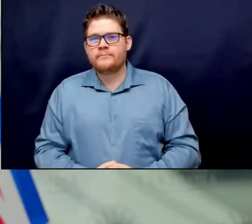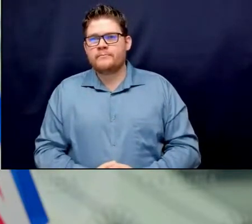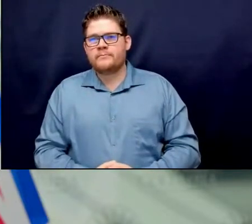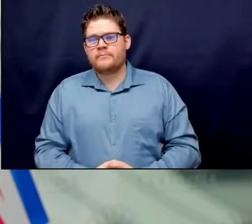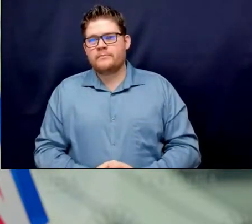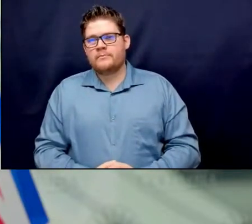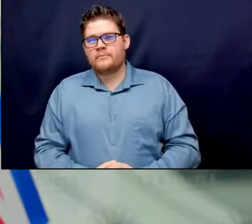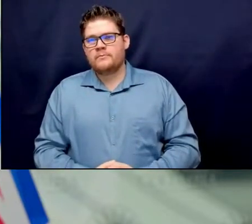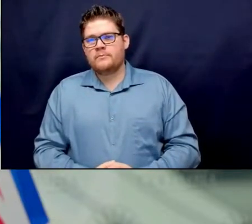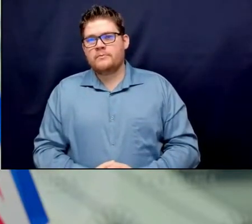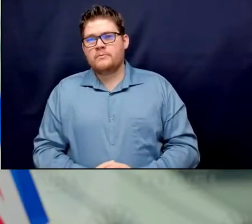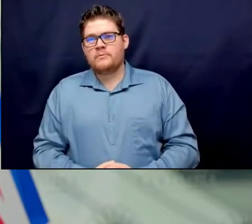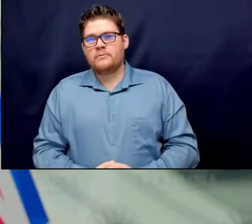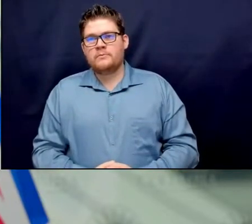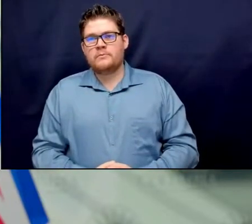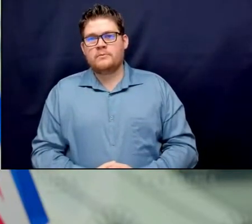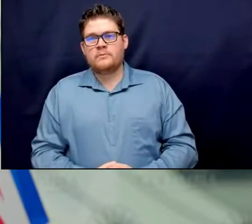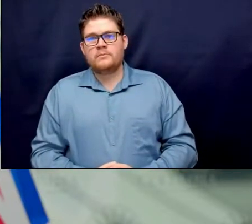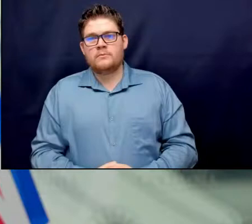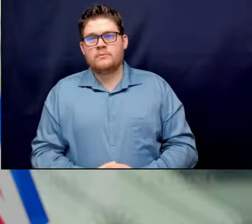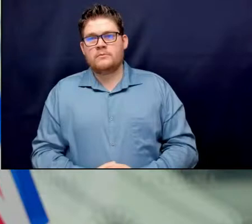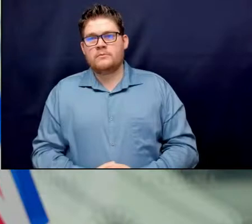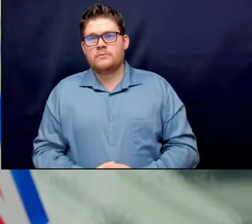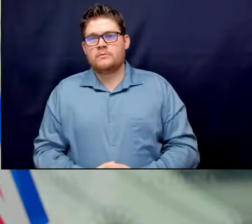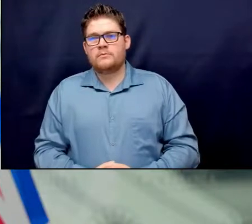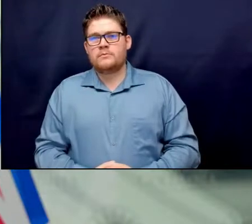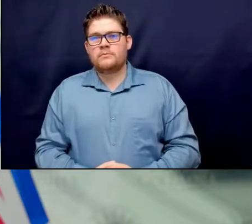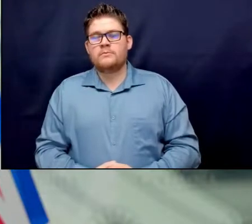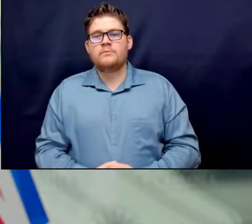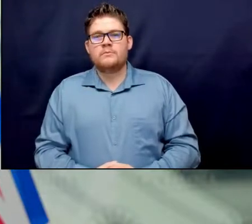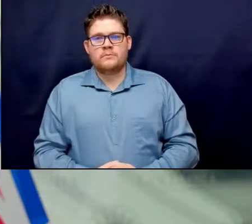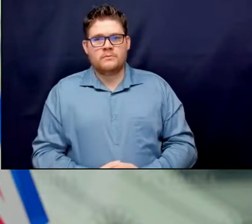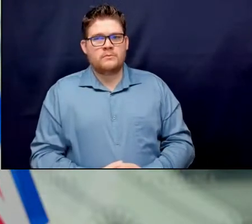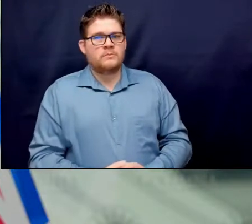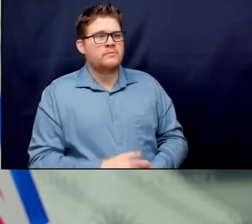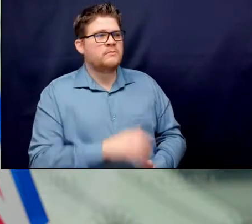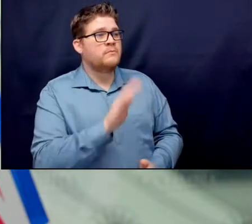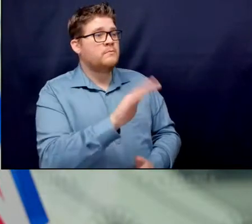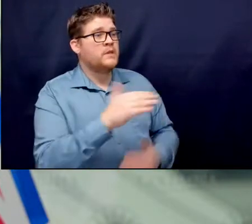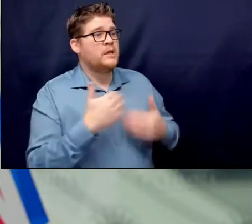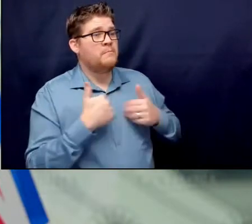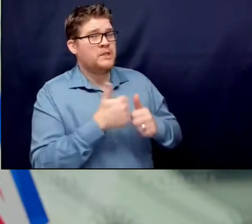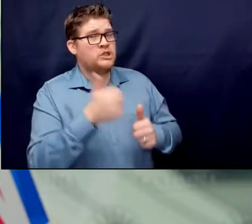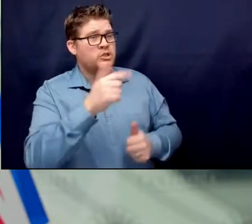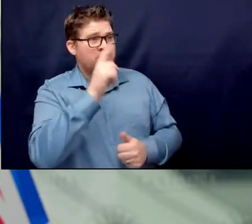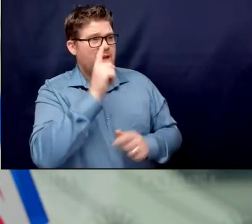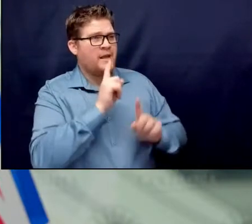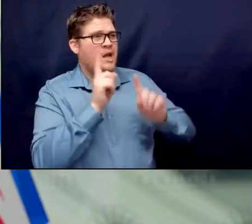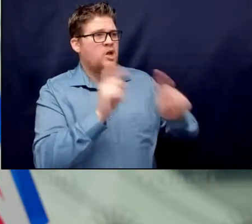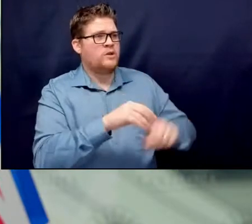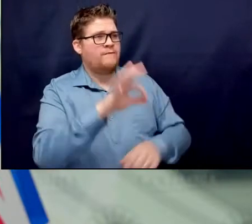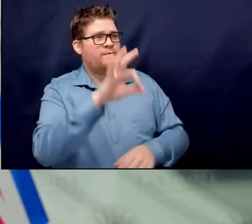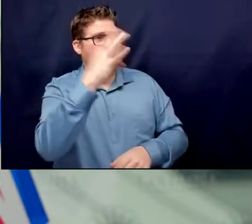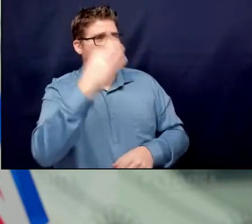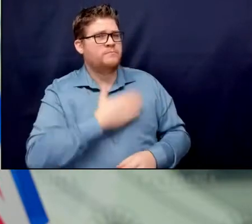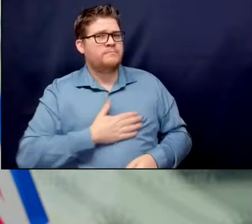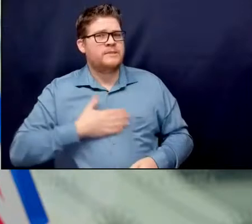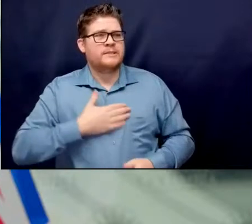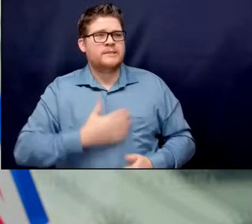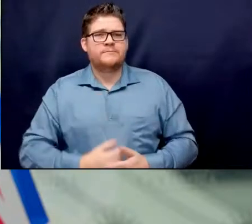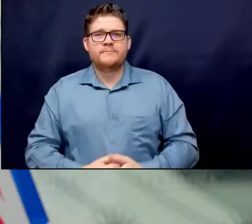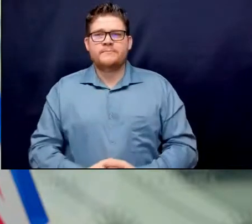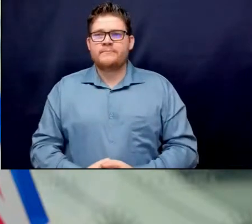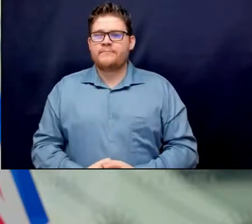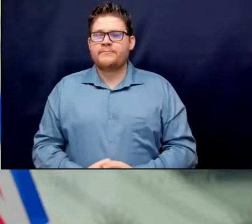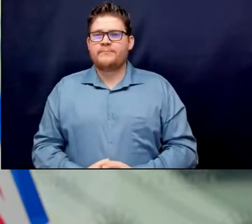ce, à ce sujet dans les, à la fin de la semaine prochaine, mais je dirais juste en général, je